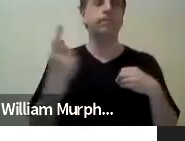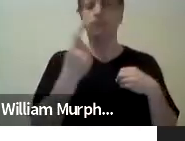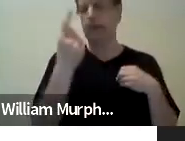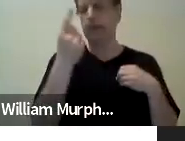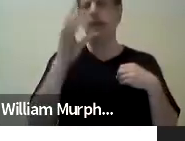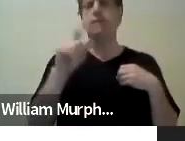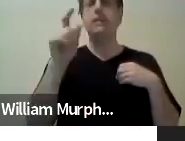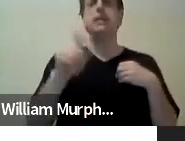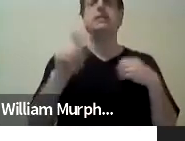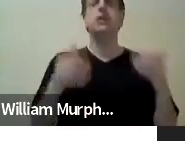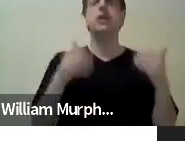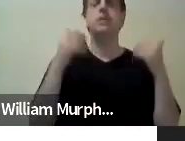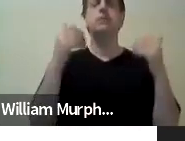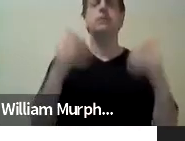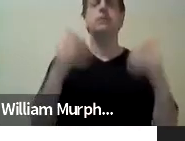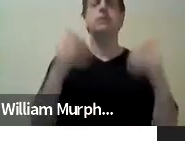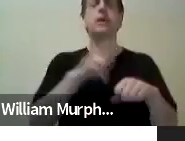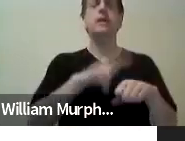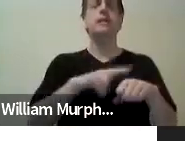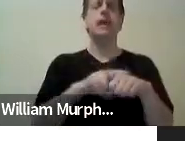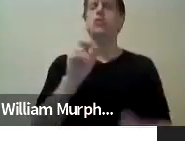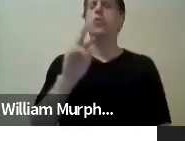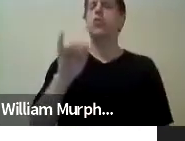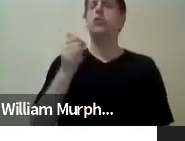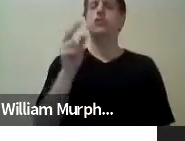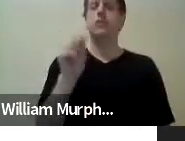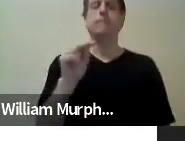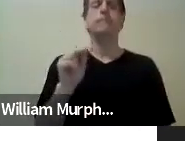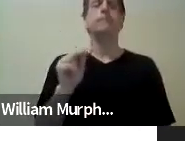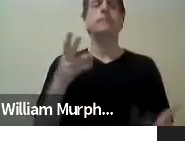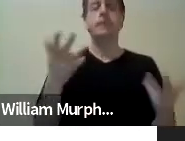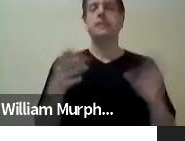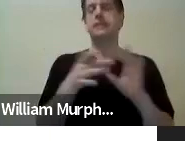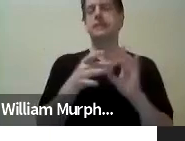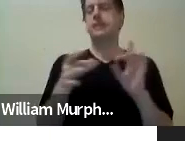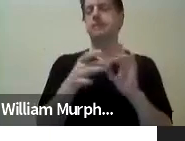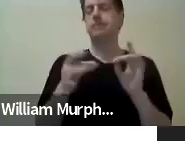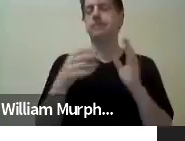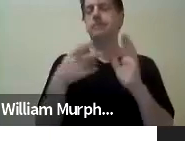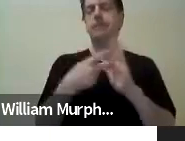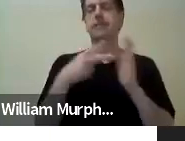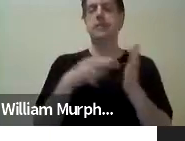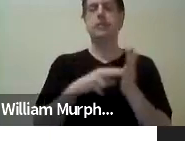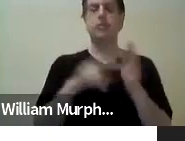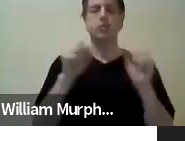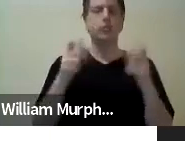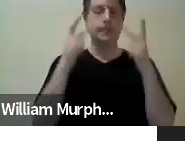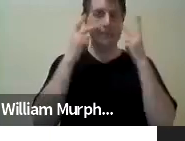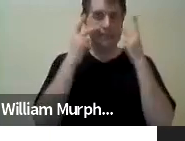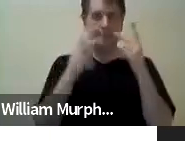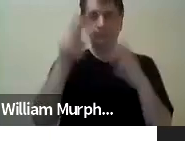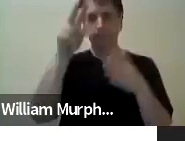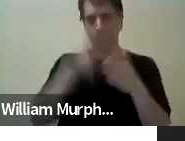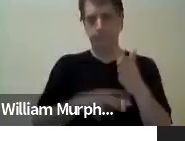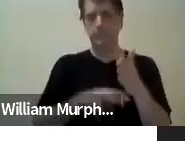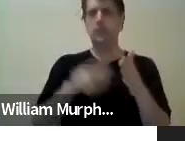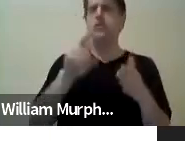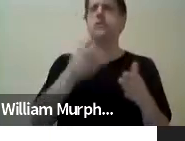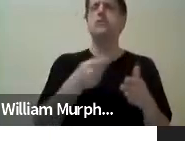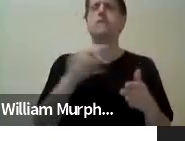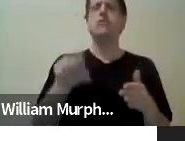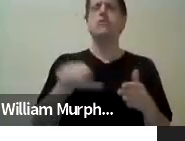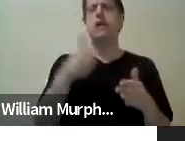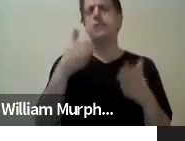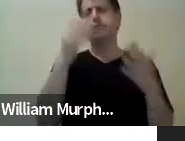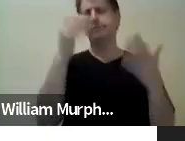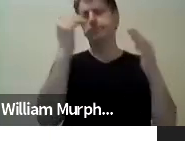on to national origin. So here's a definition of national origin, but you can see that there are a few other things underneath